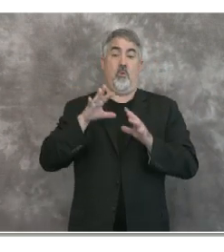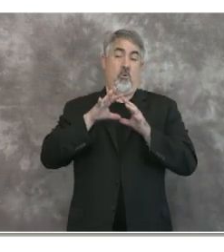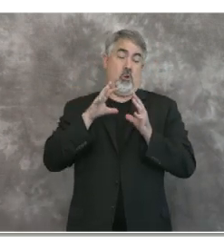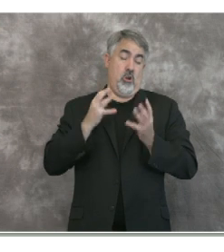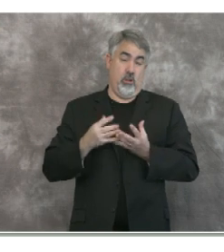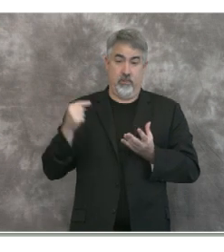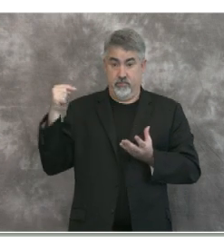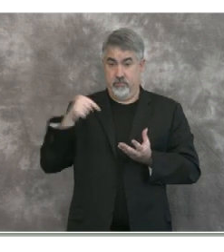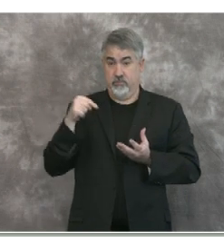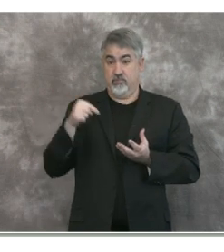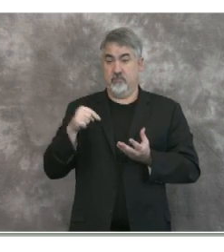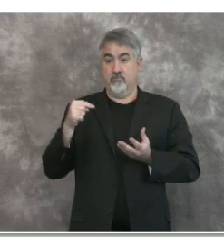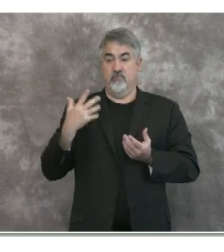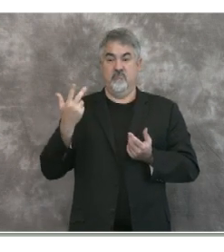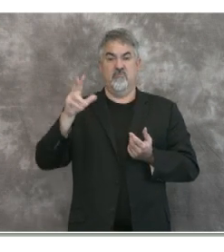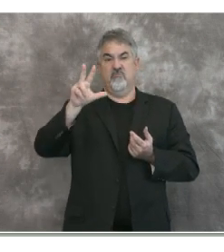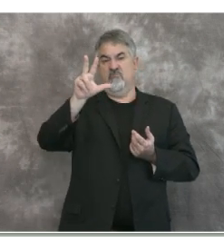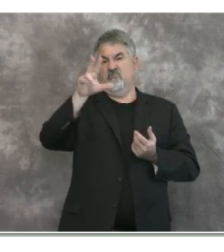over